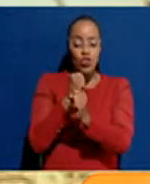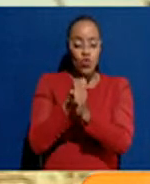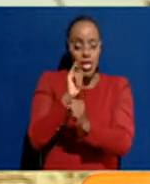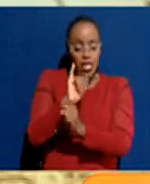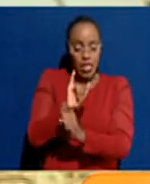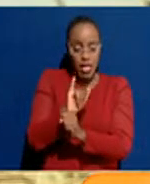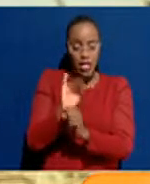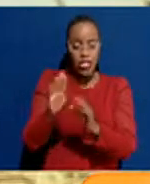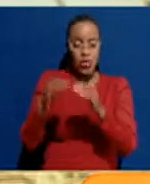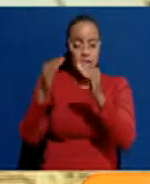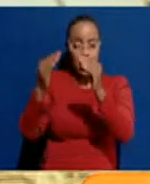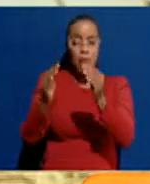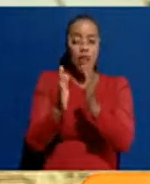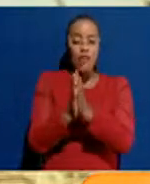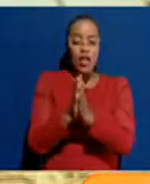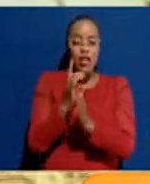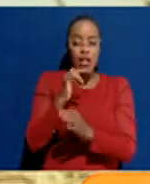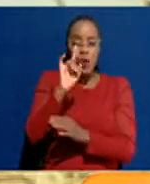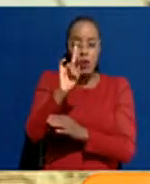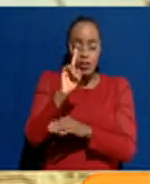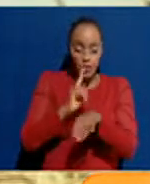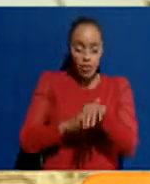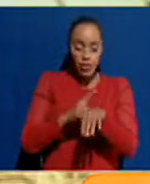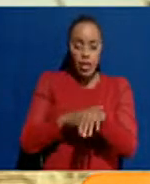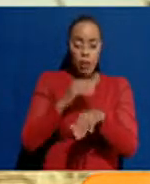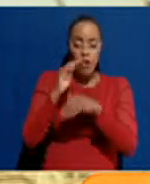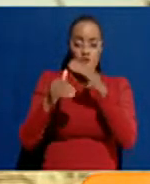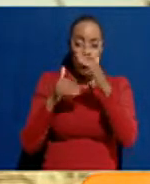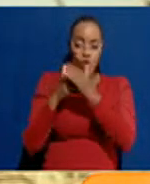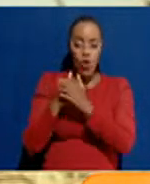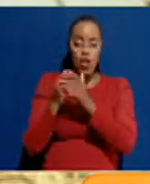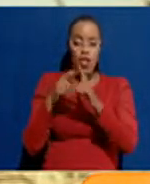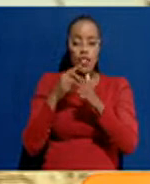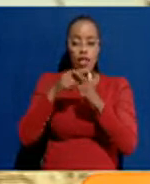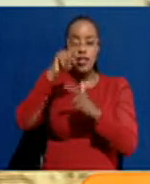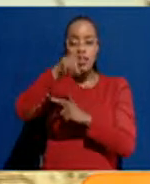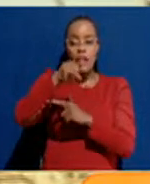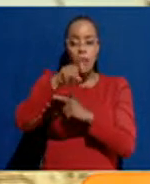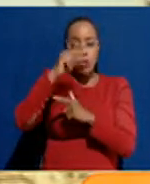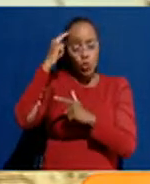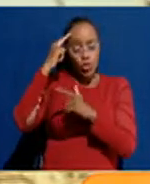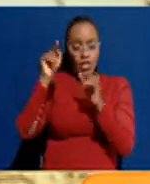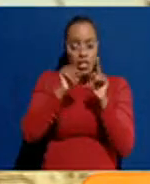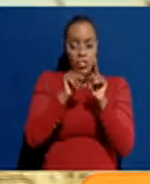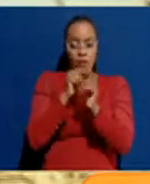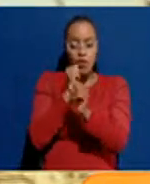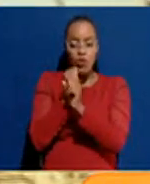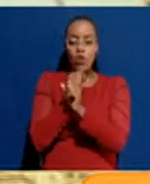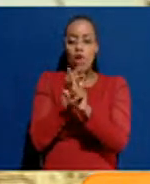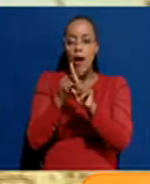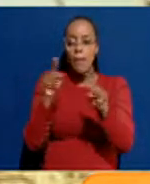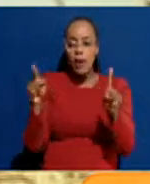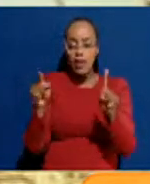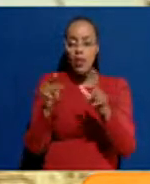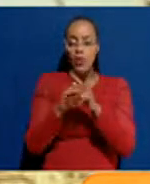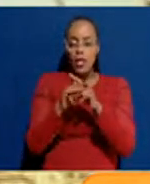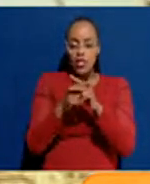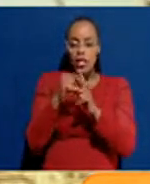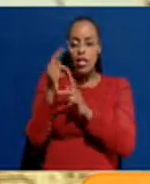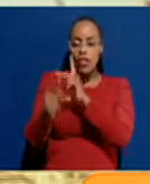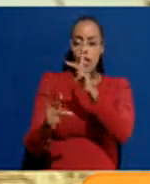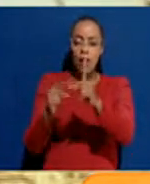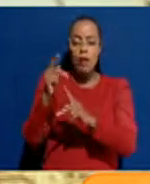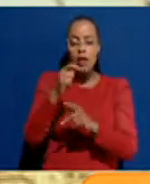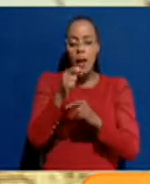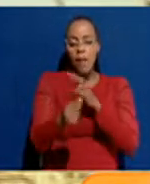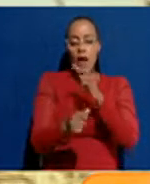supplies. And we do know that once they have fulfilled all of them, we should be able to deal with the current shortfall. But we are also initiating the process of procuring